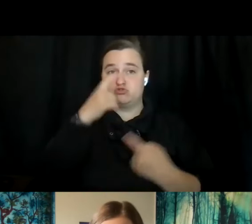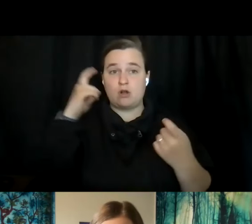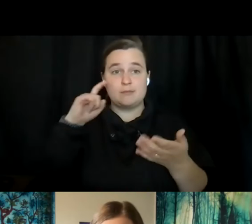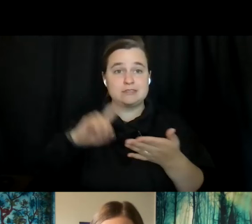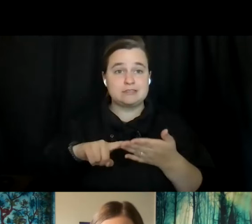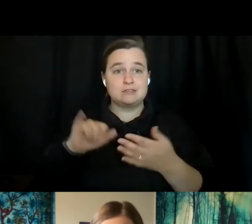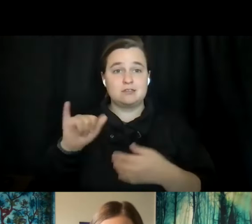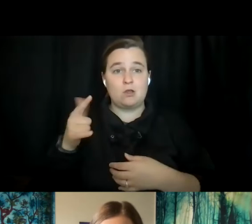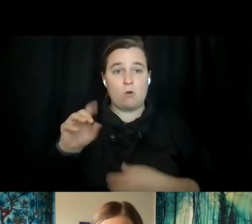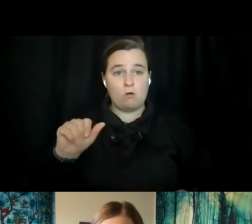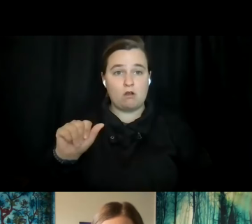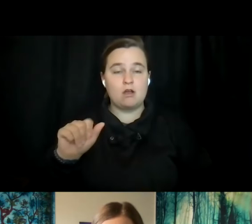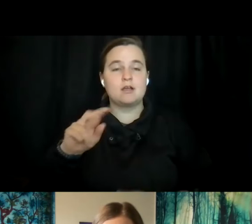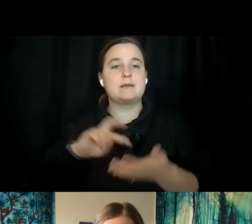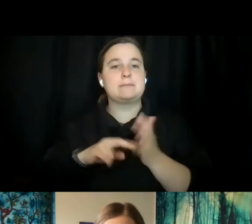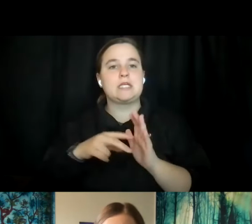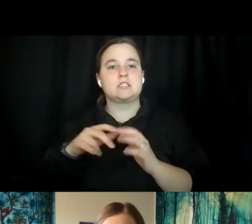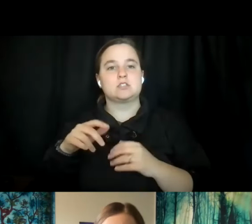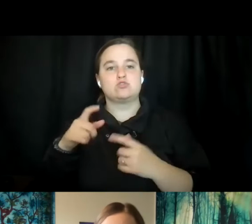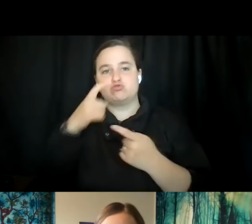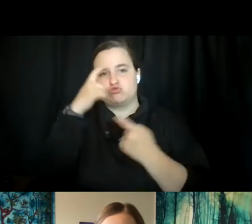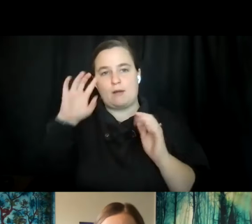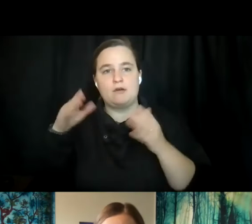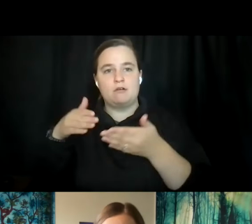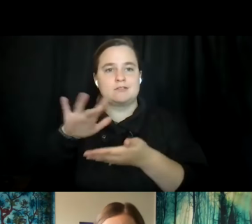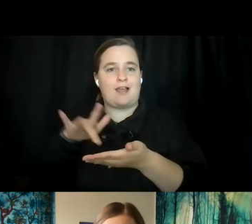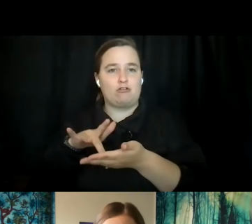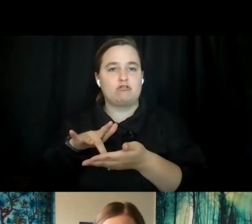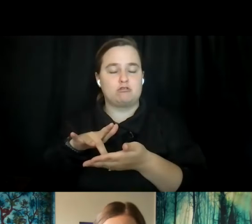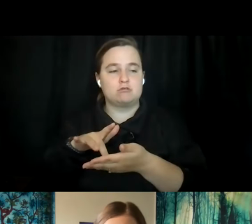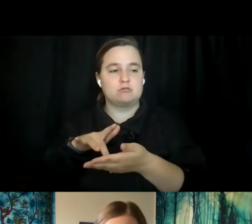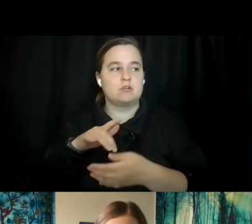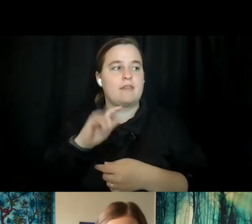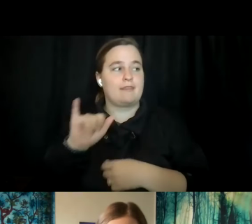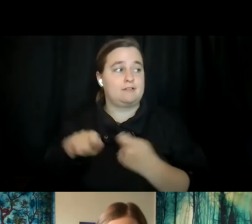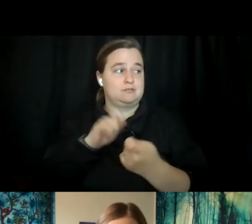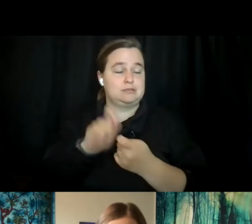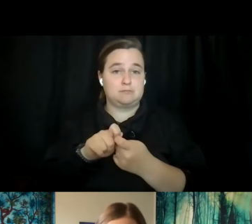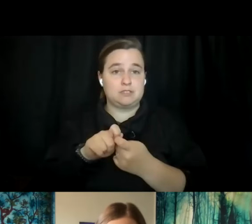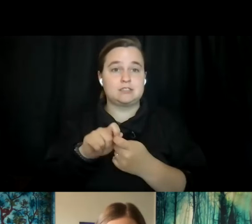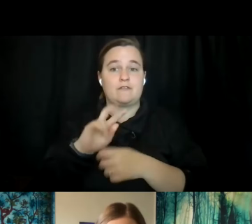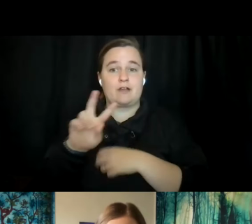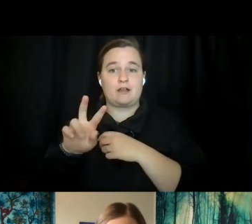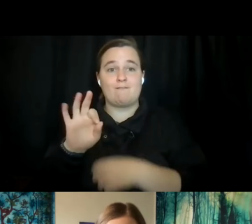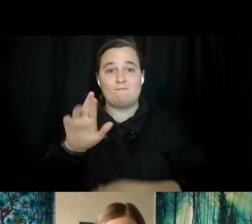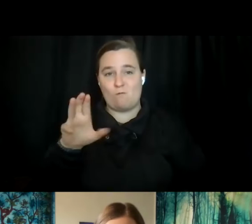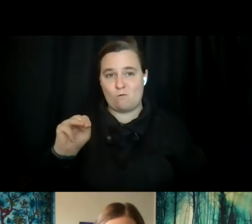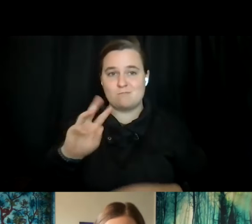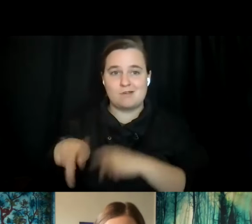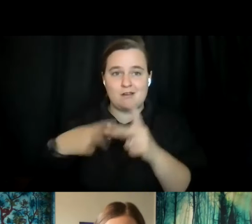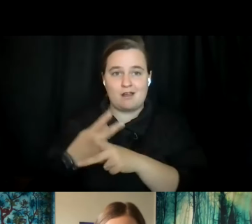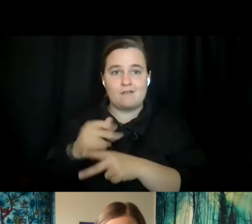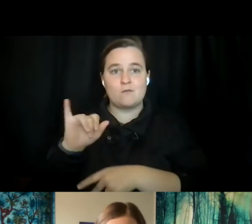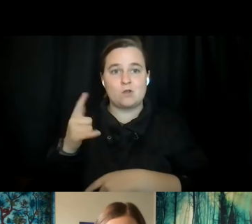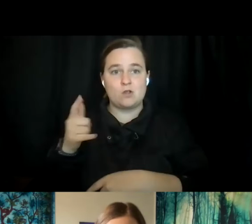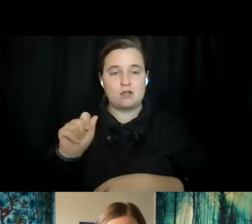from trauma-centered trauma sensitive yoga, which is a specific form of trauma sensitive yoga that was protocolized by